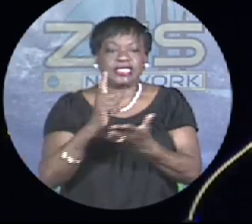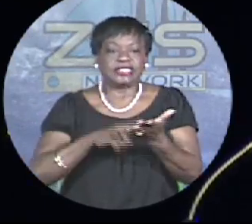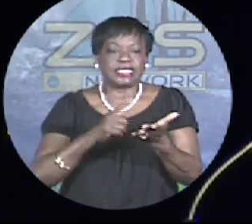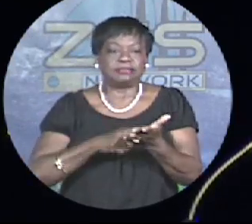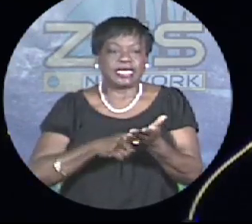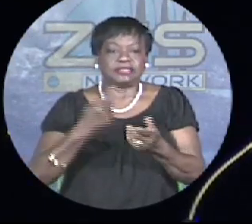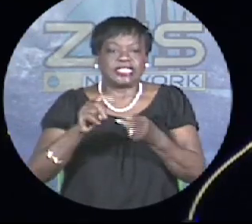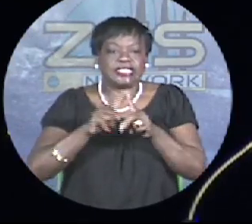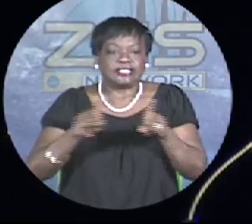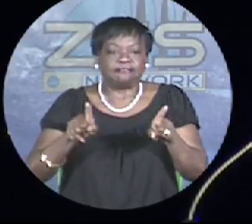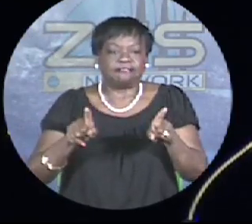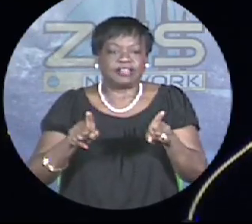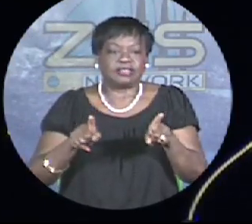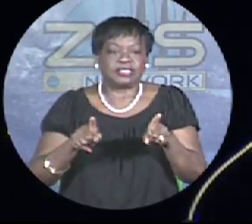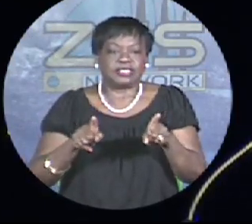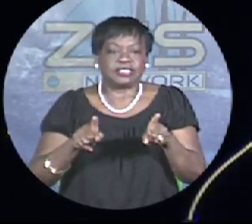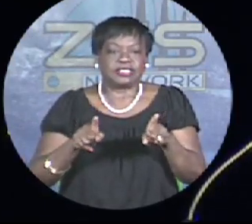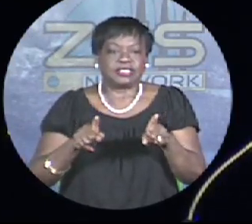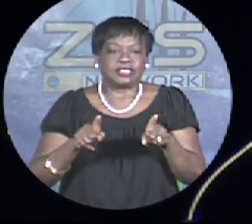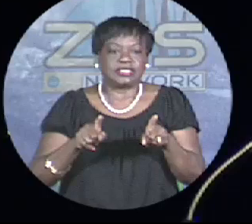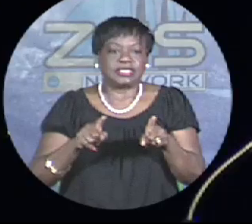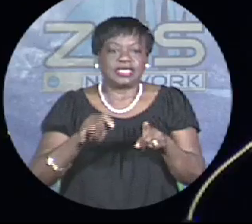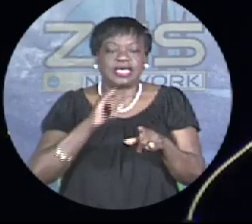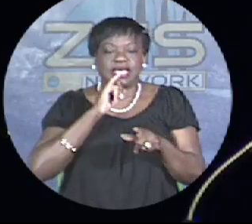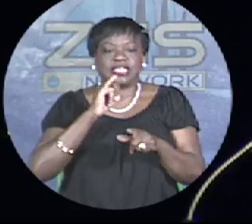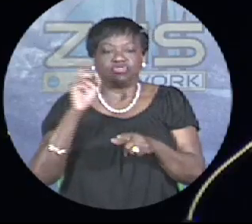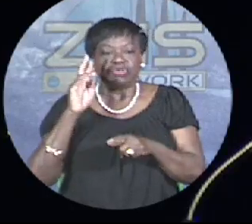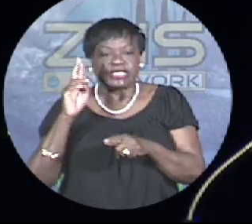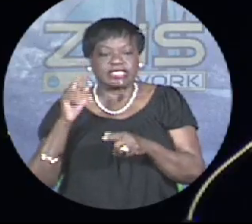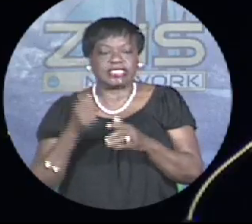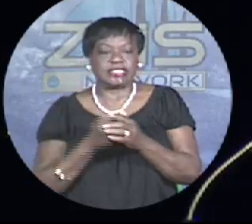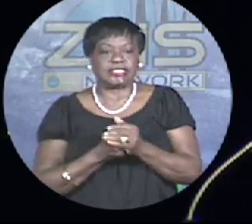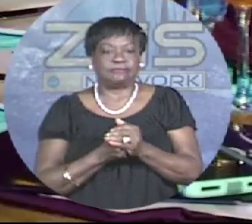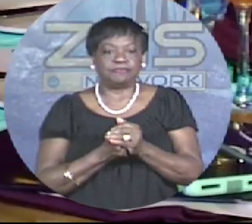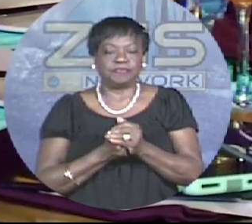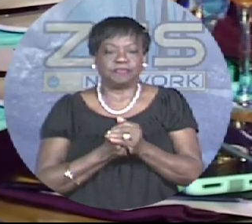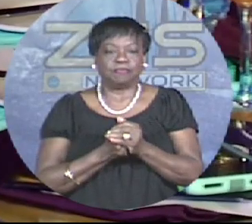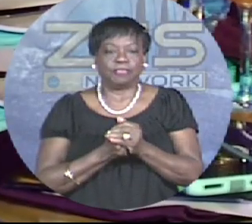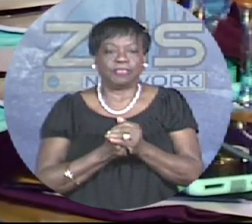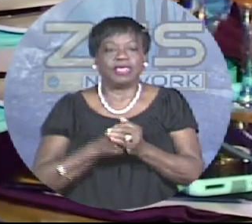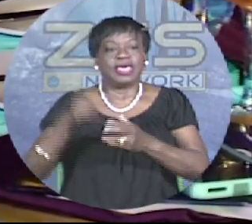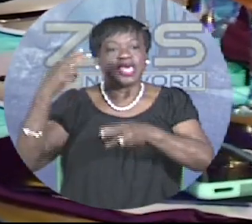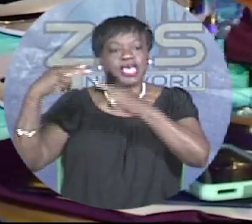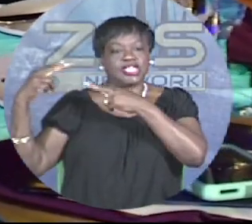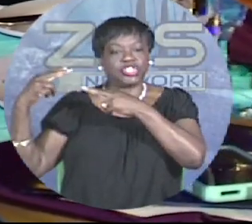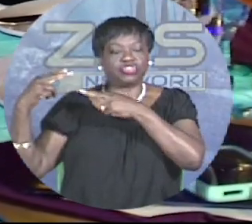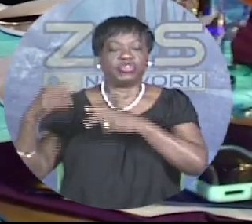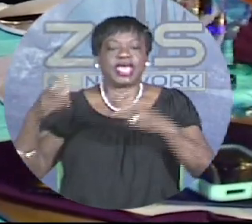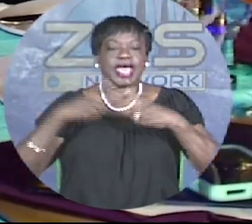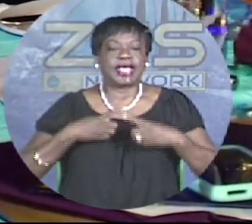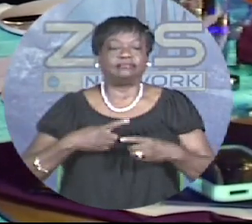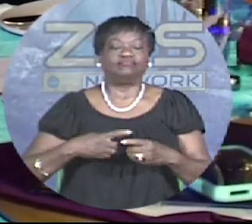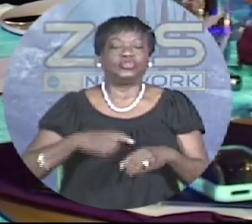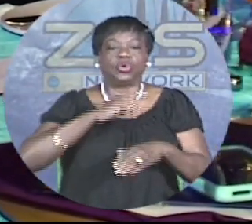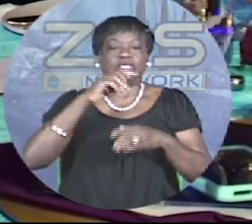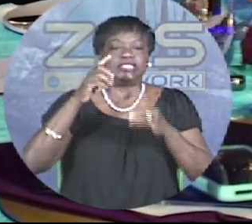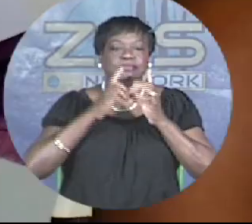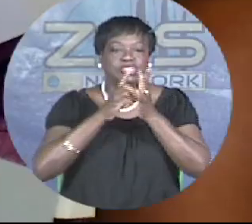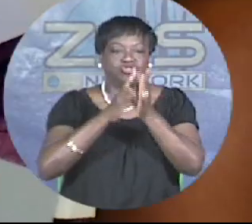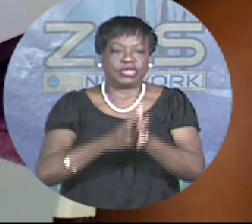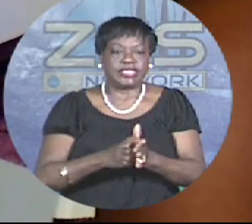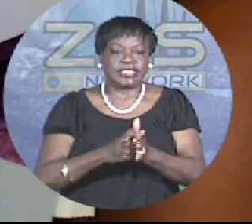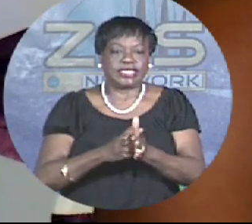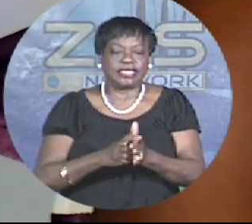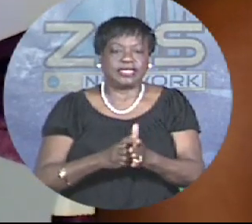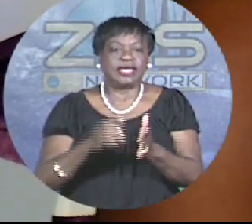sometimes the difference is razor thin. Prime Minister Minnis said history has repeatedly demonstrated that the lust for power